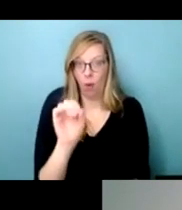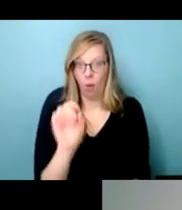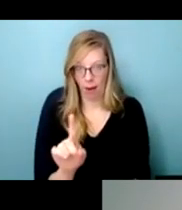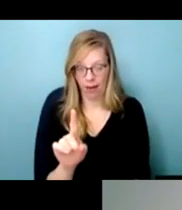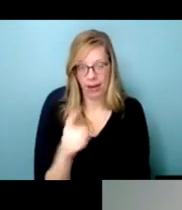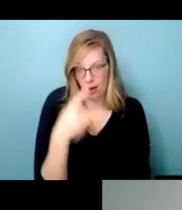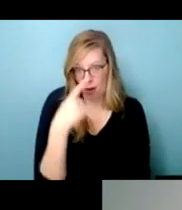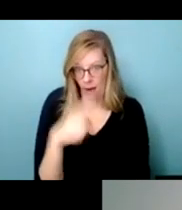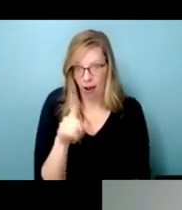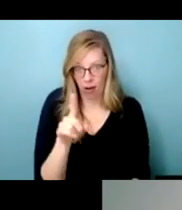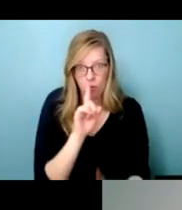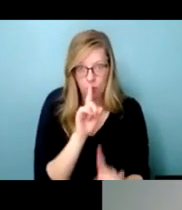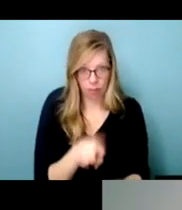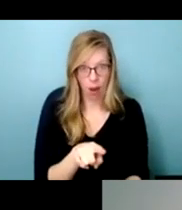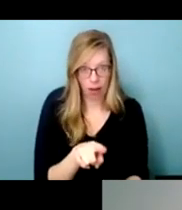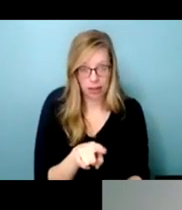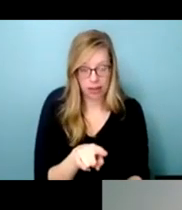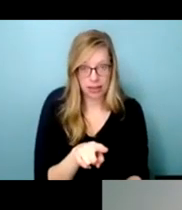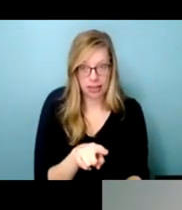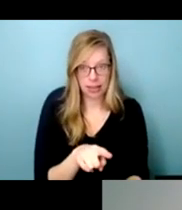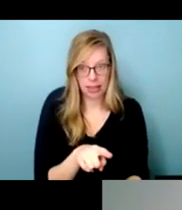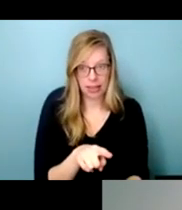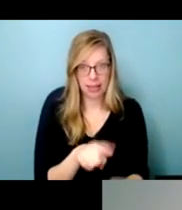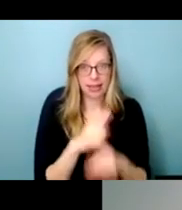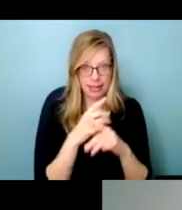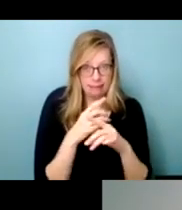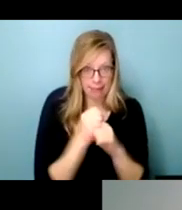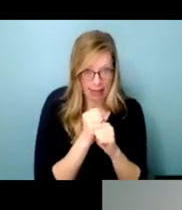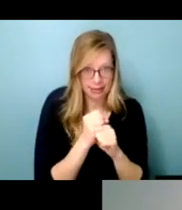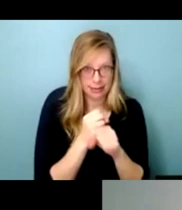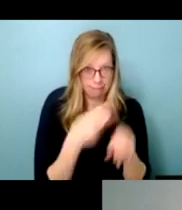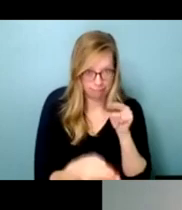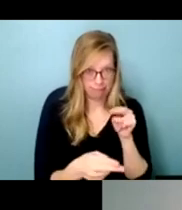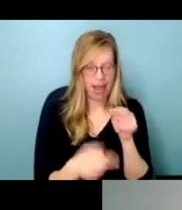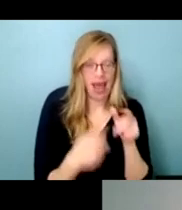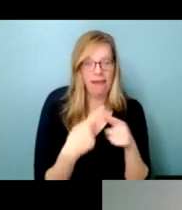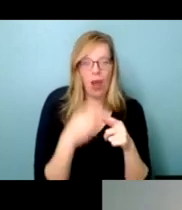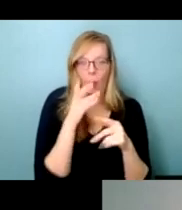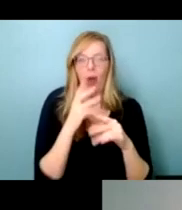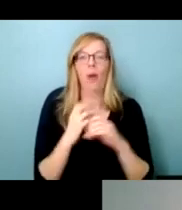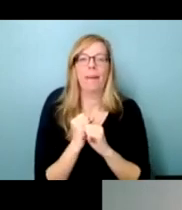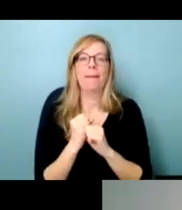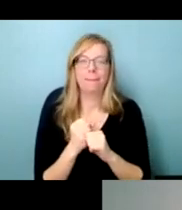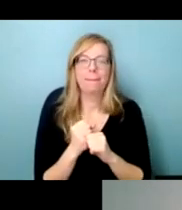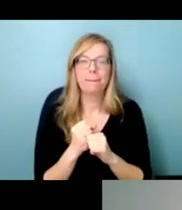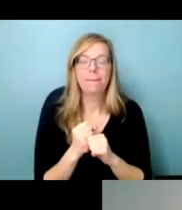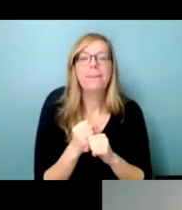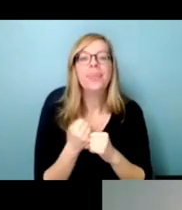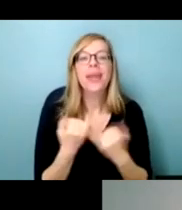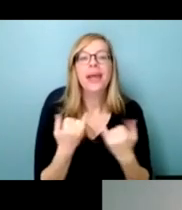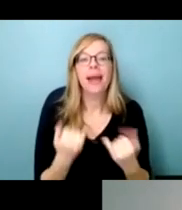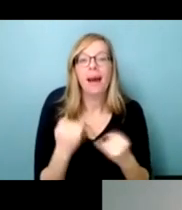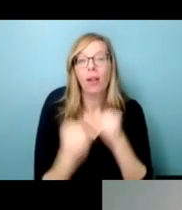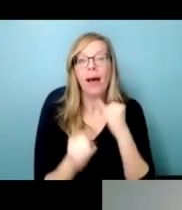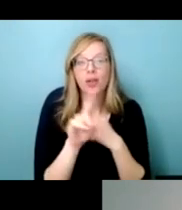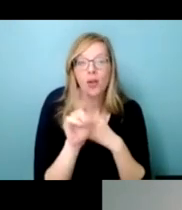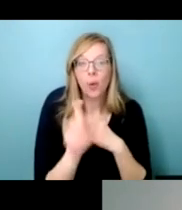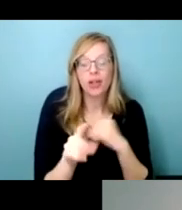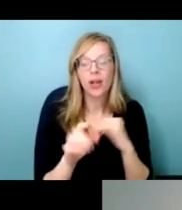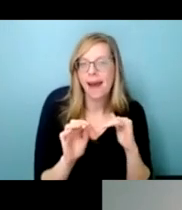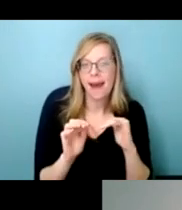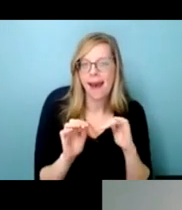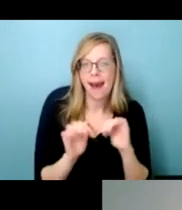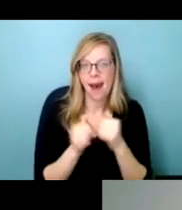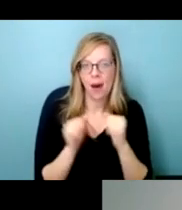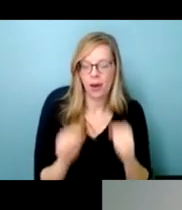keep our responses concise, and then we'll be able to wrap up. So the question is, how might all of